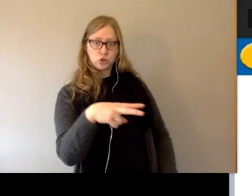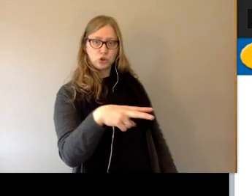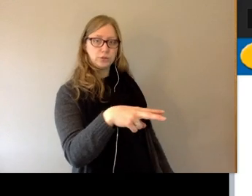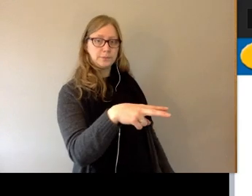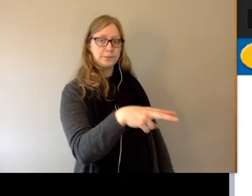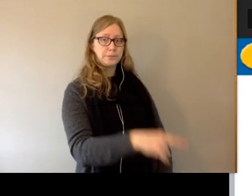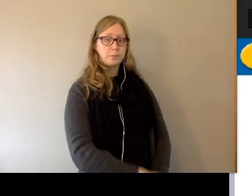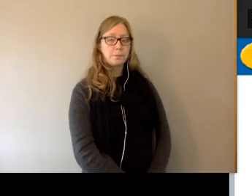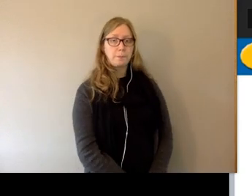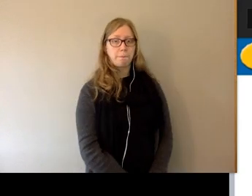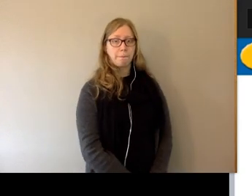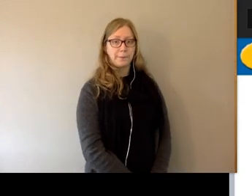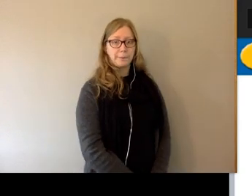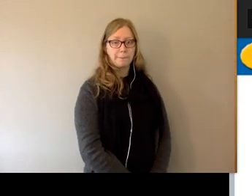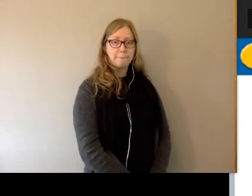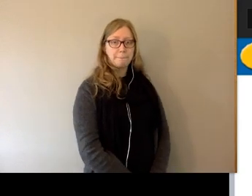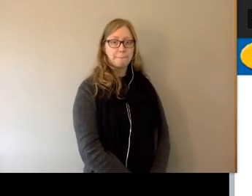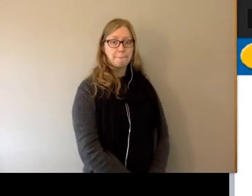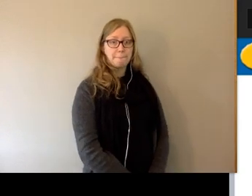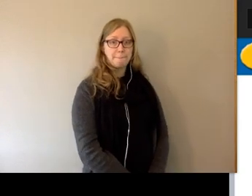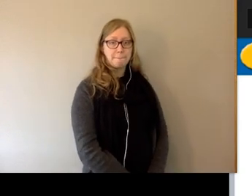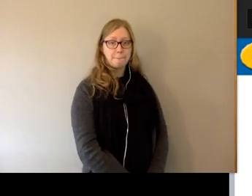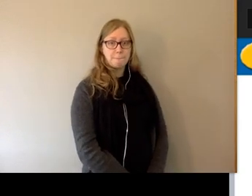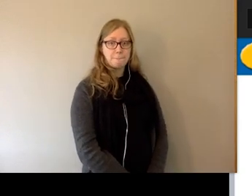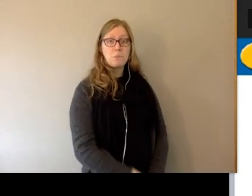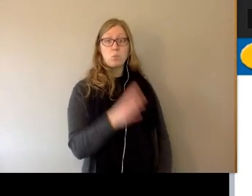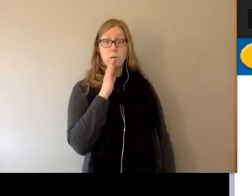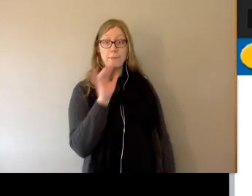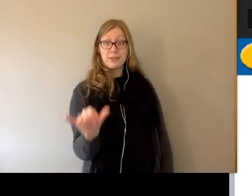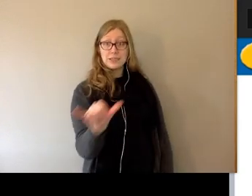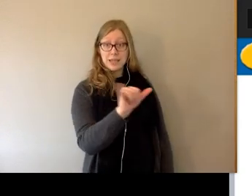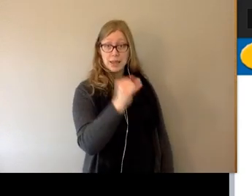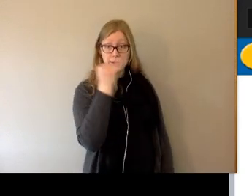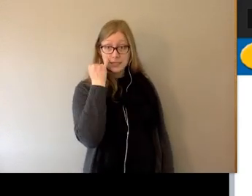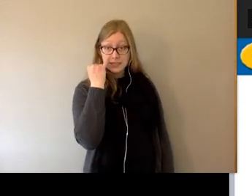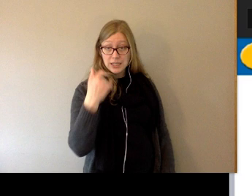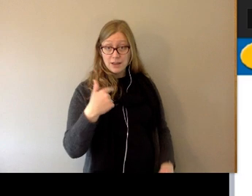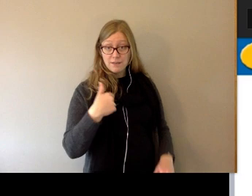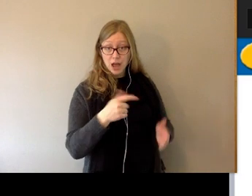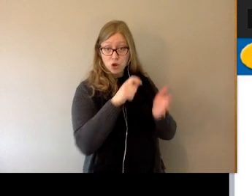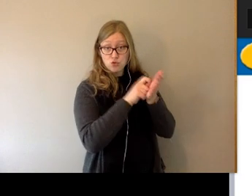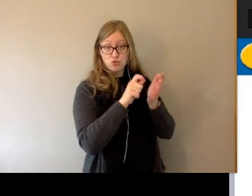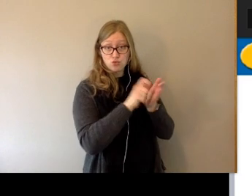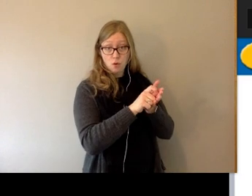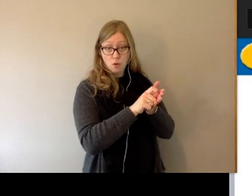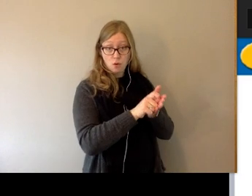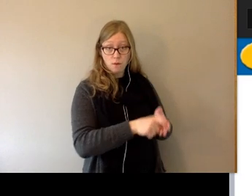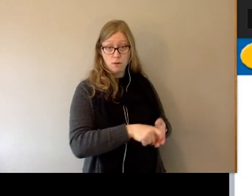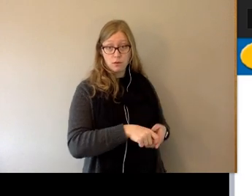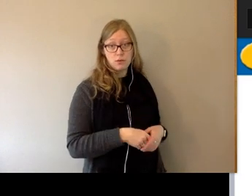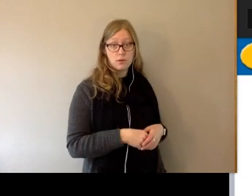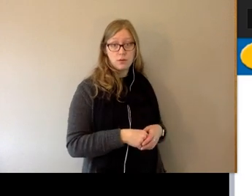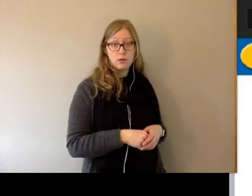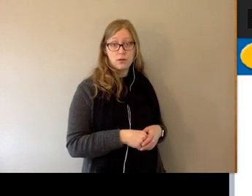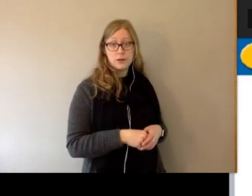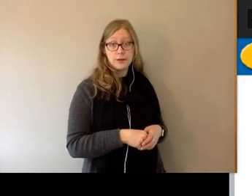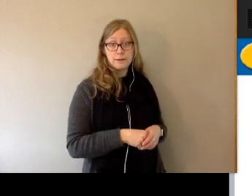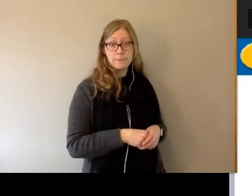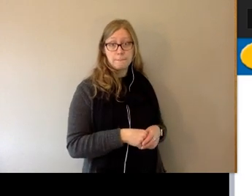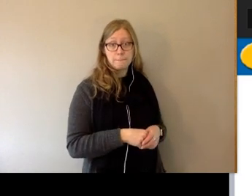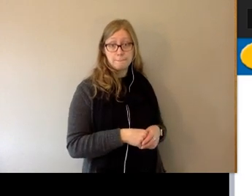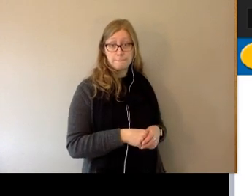to 2.6 is going to be the same as if I did 4.9 to